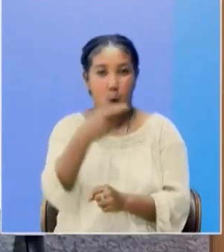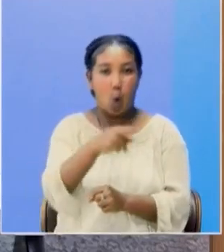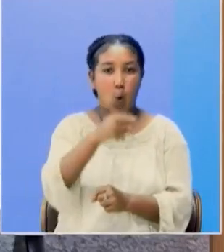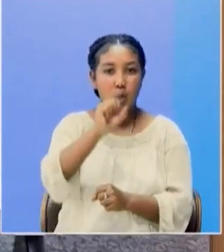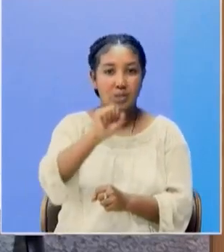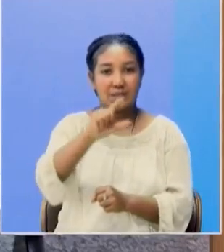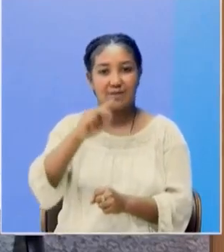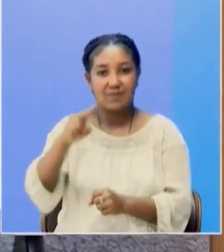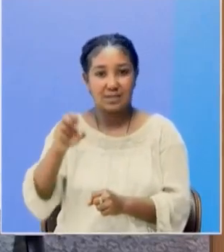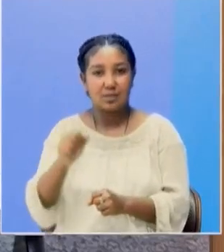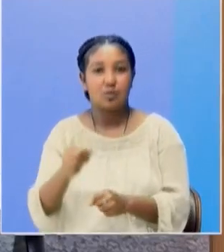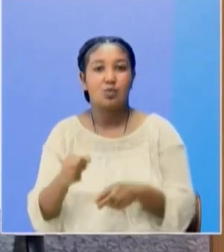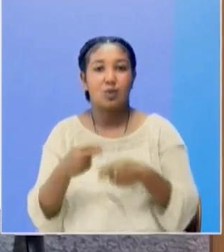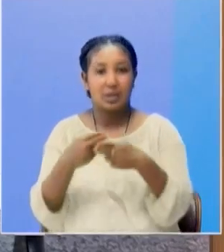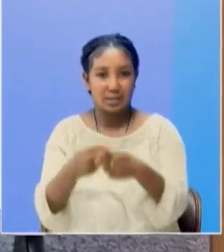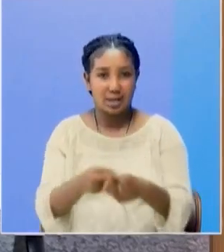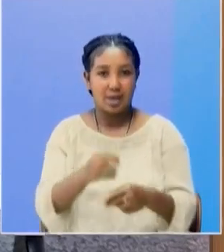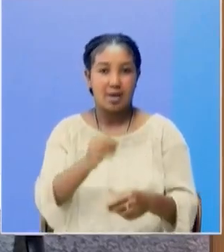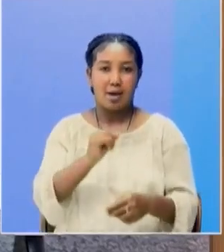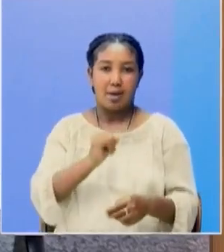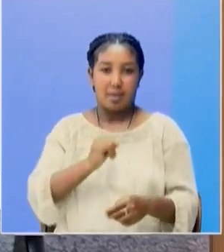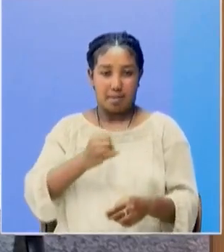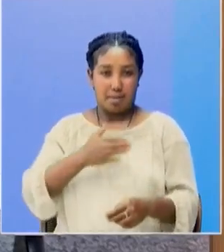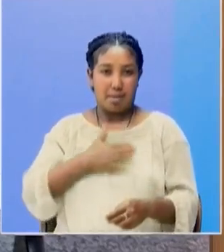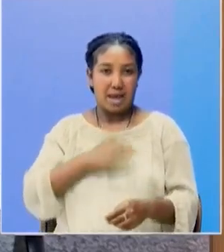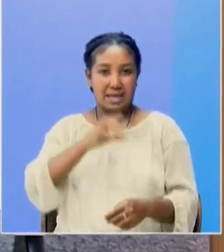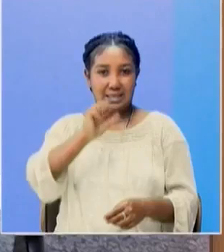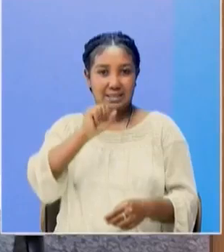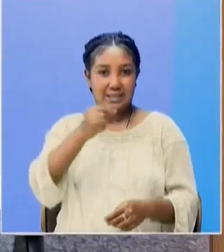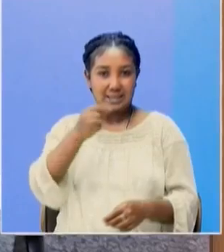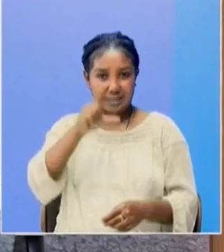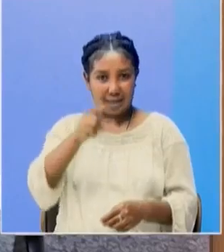For example, you can say myself,